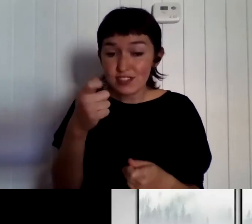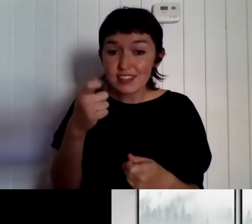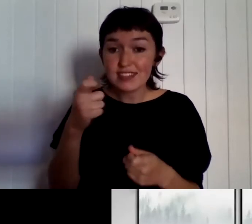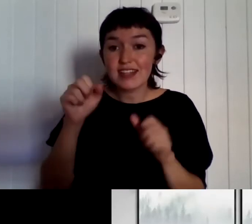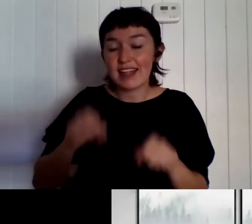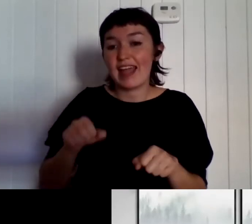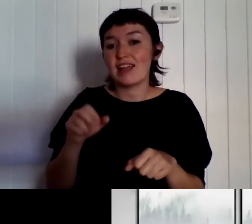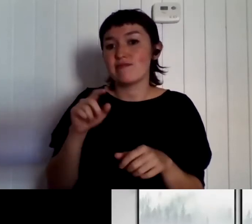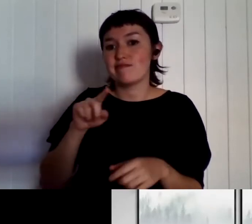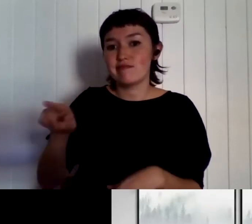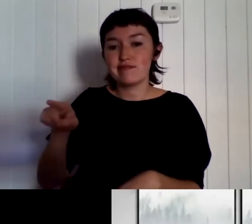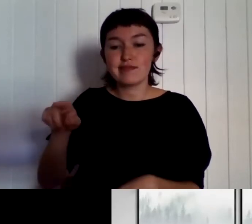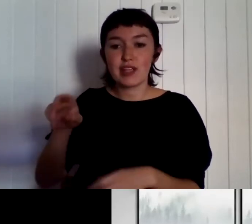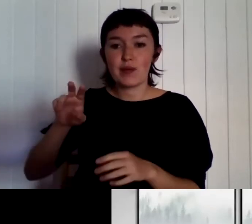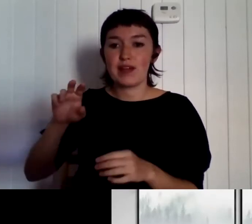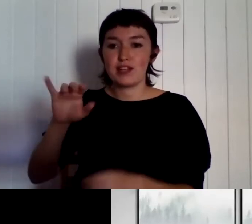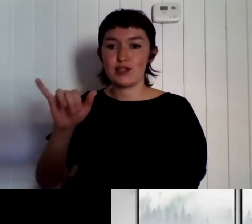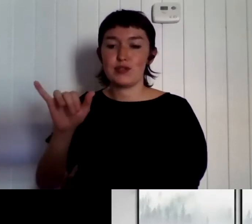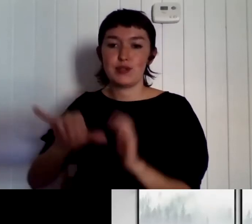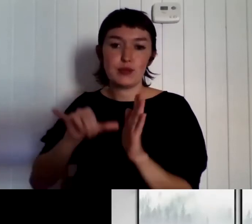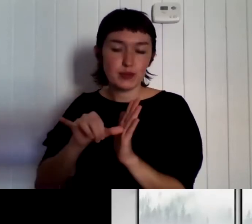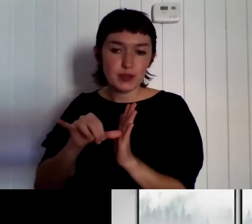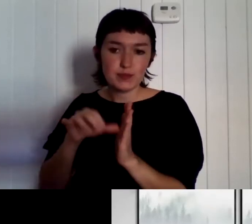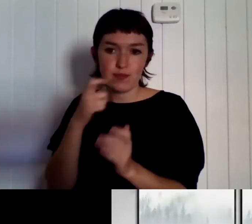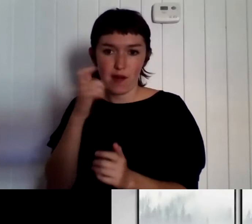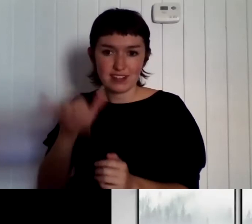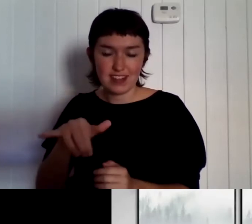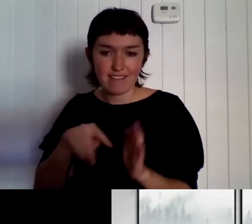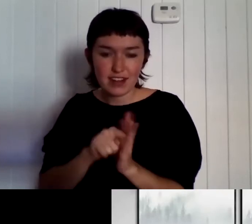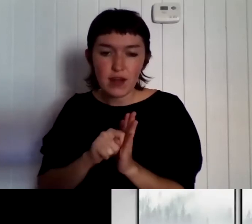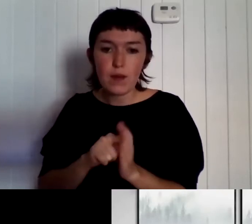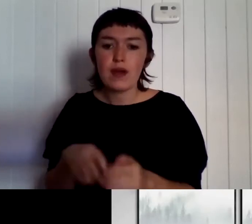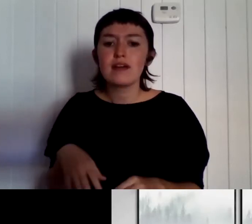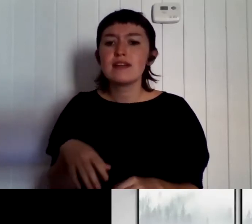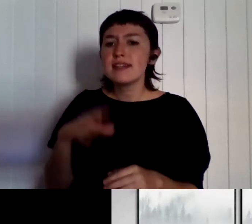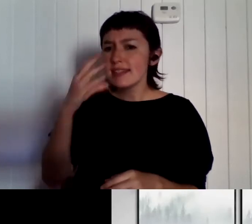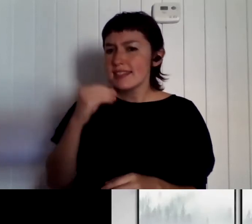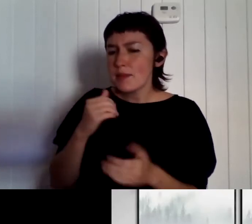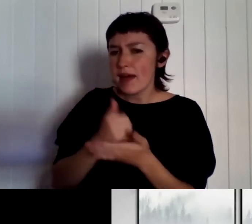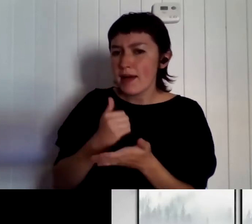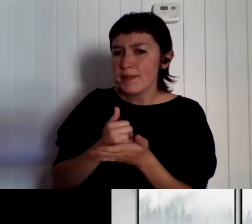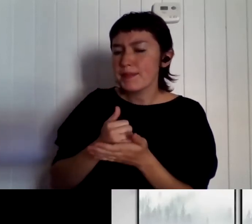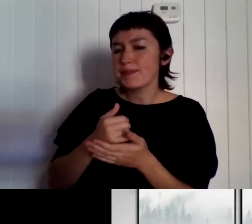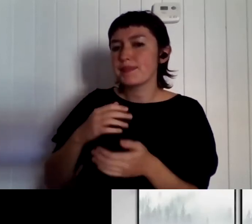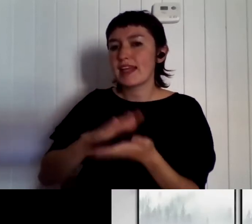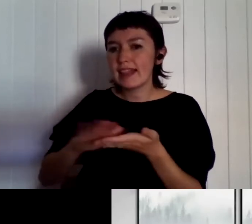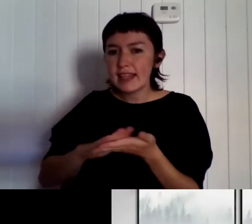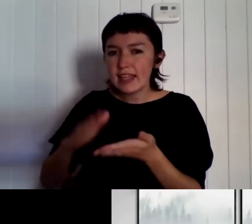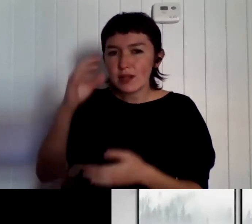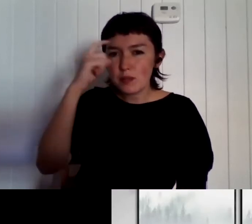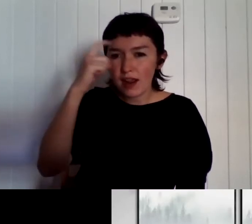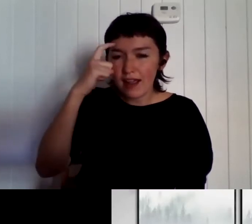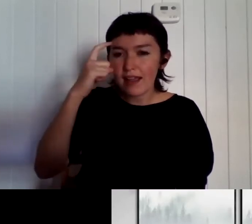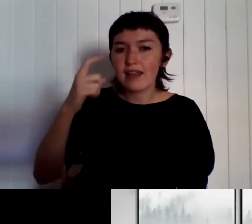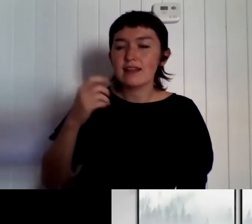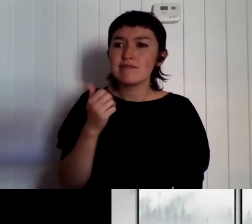it. But really quick, does sleep help clean the brain? What's the difference? Is there anything that sleep helps us with?